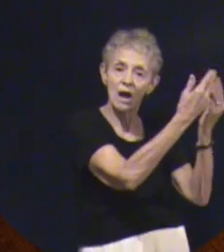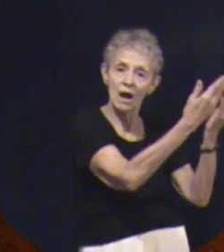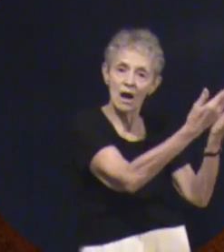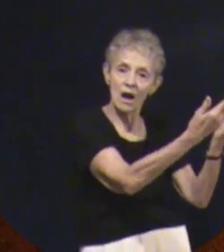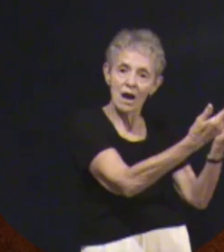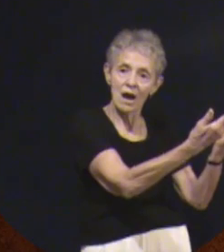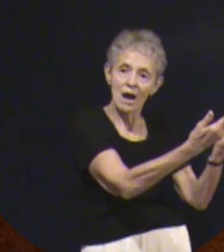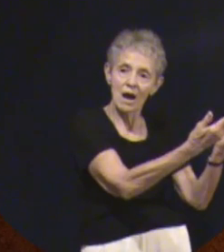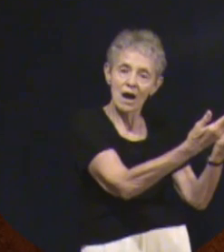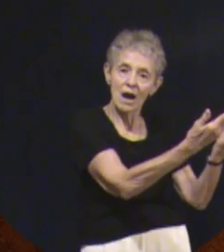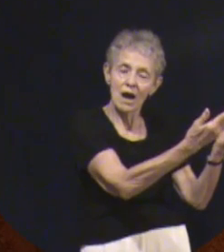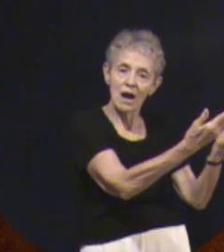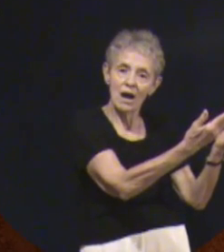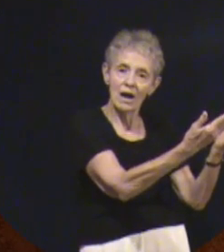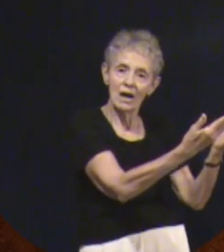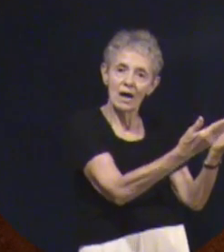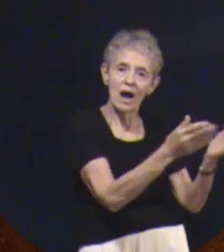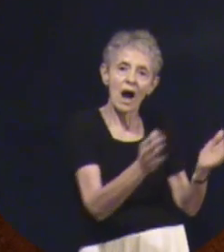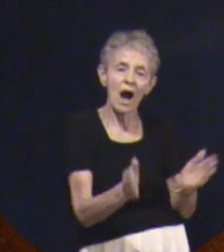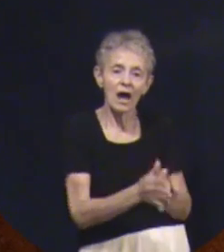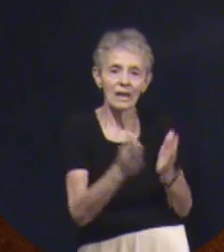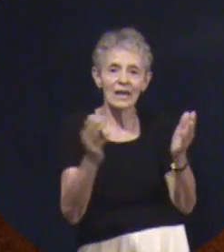alleluia,